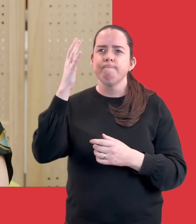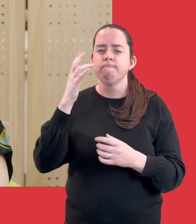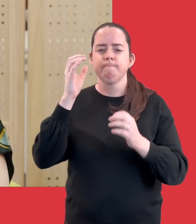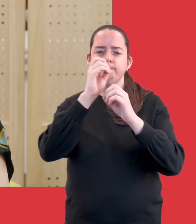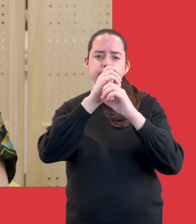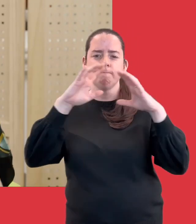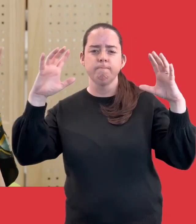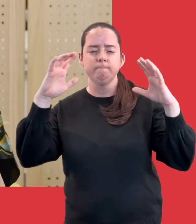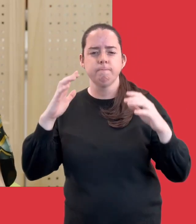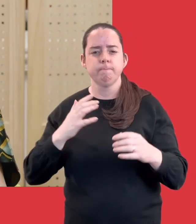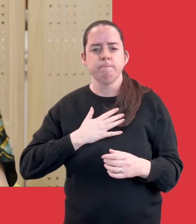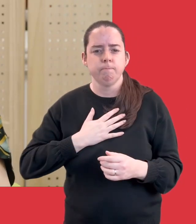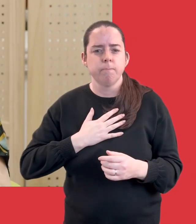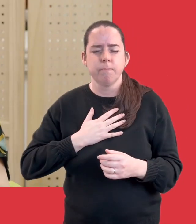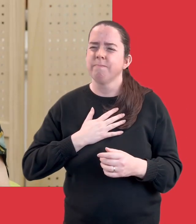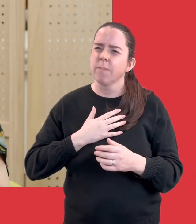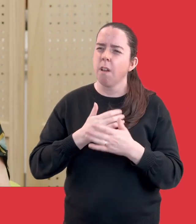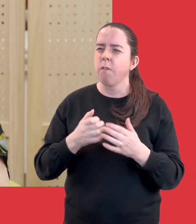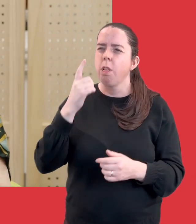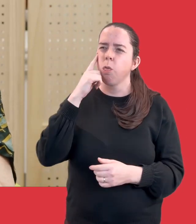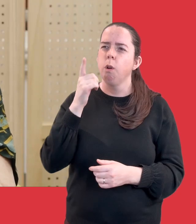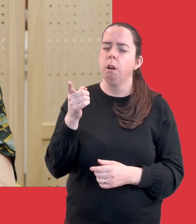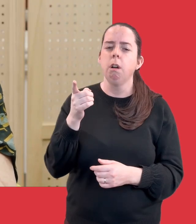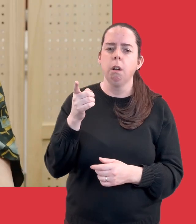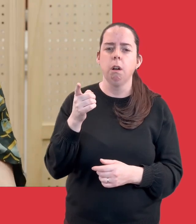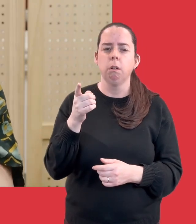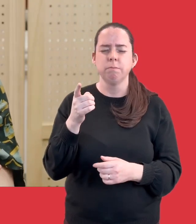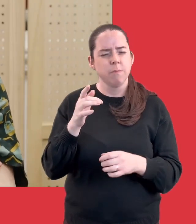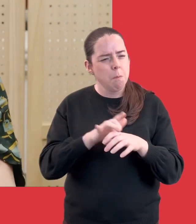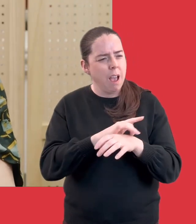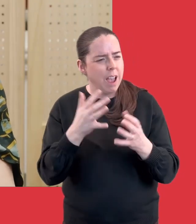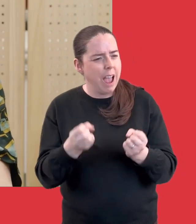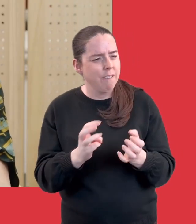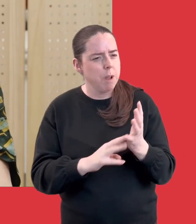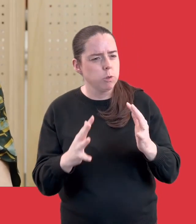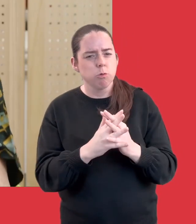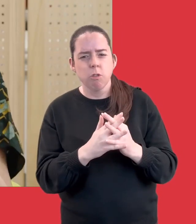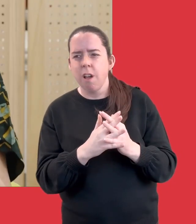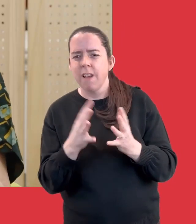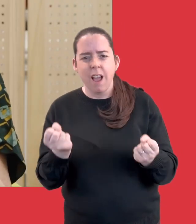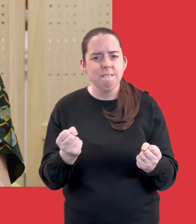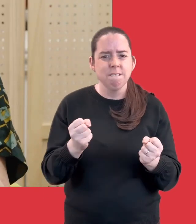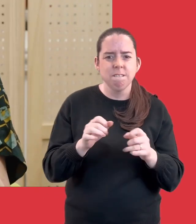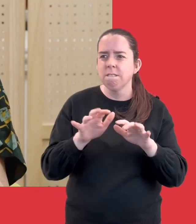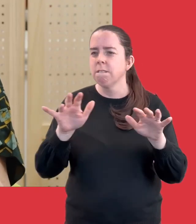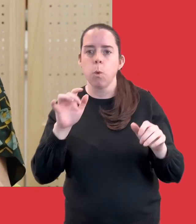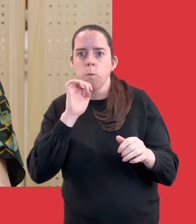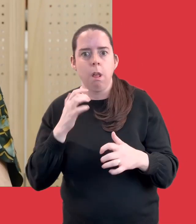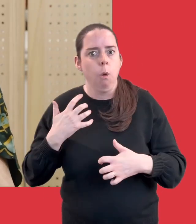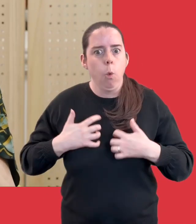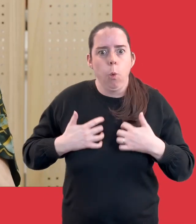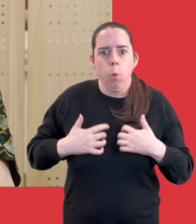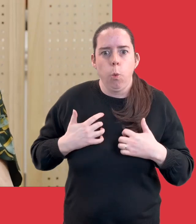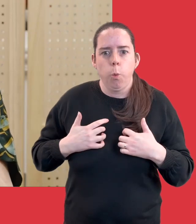been, in a sense, in my imagination, and I'd often thought, oh, is there a play about Mary Wollstonecraft? Because that would be so